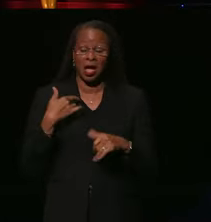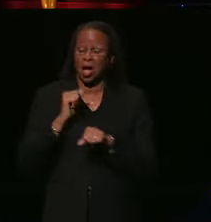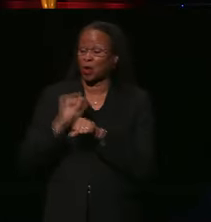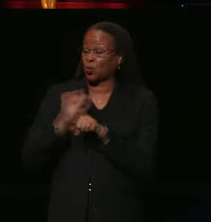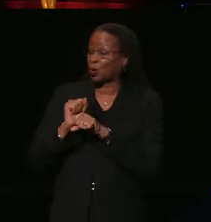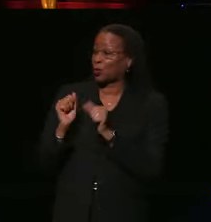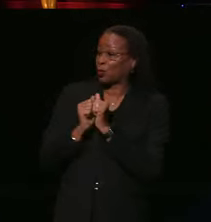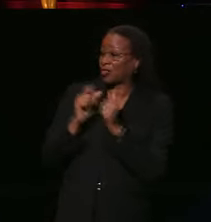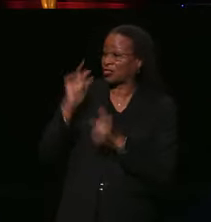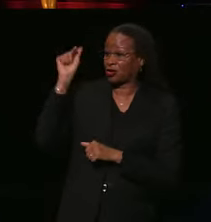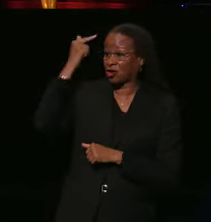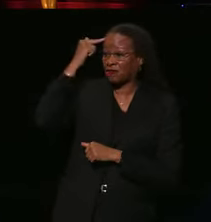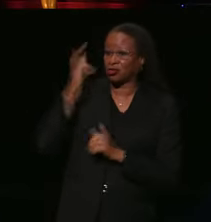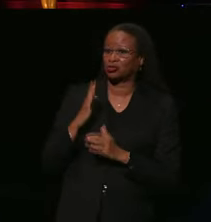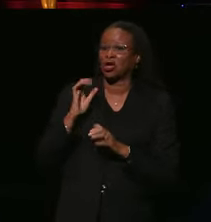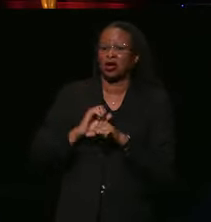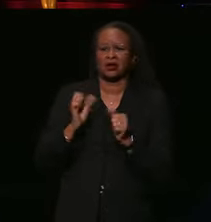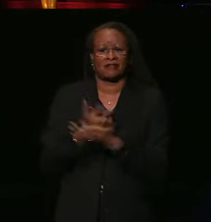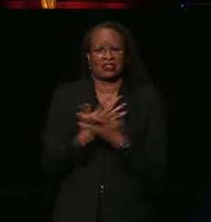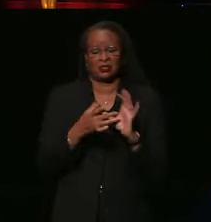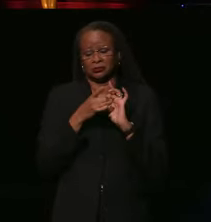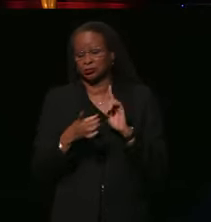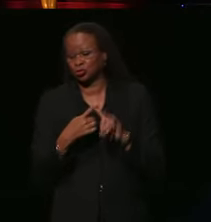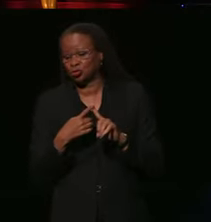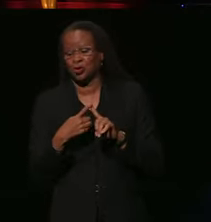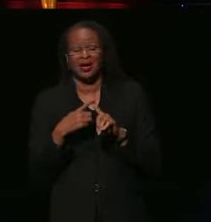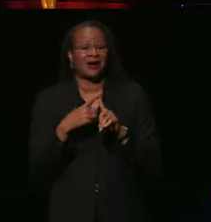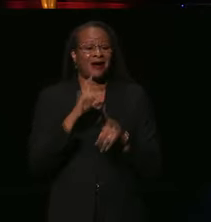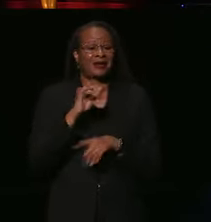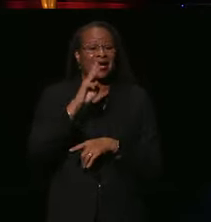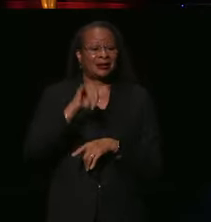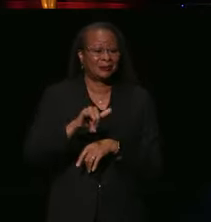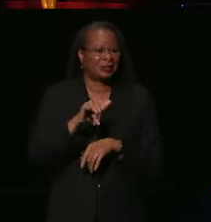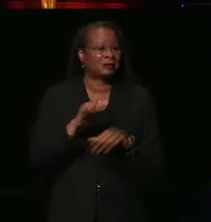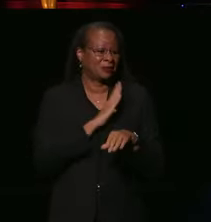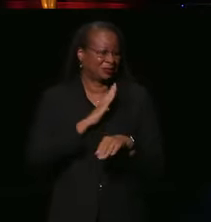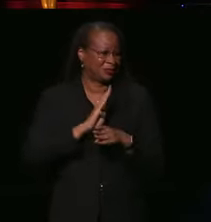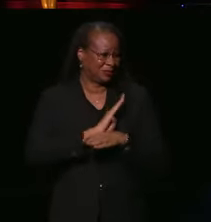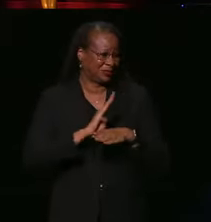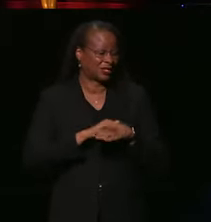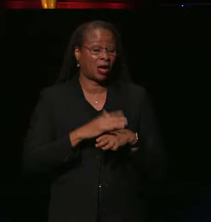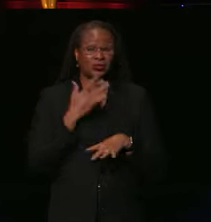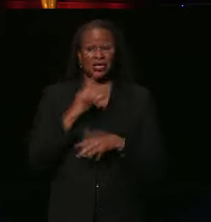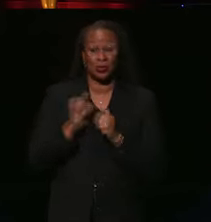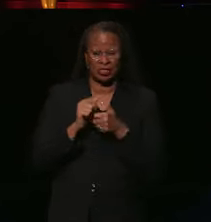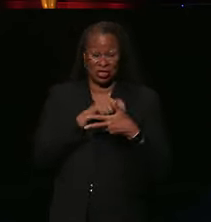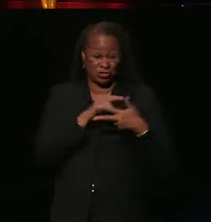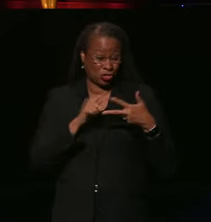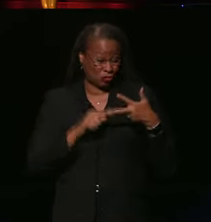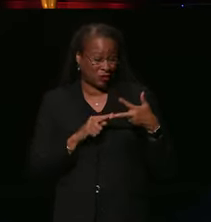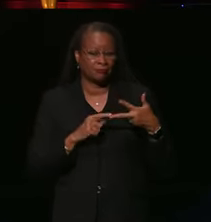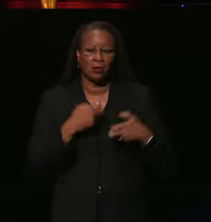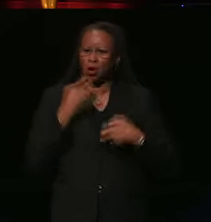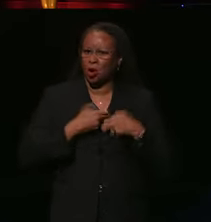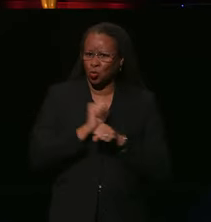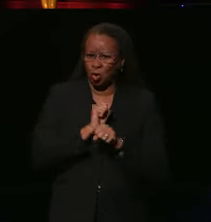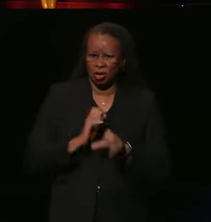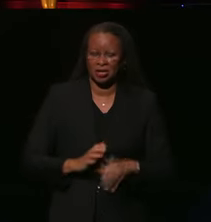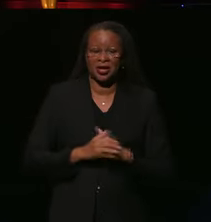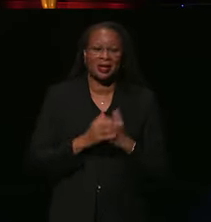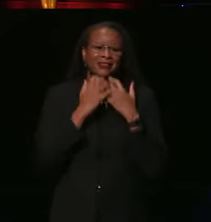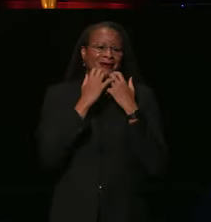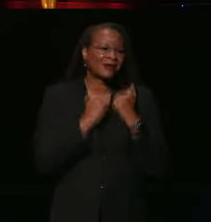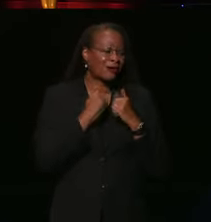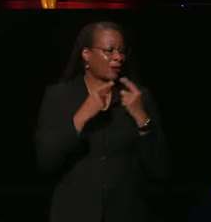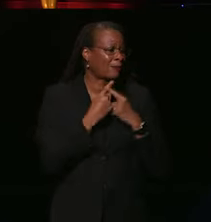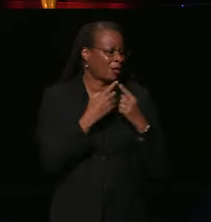all things Academy business, and I gotta say, I got really lucky with these three. They are so hardworking, and they care so deeply